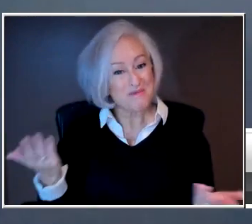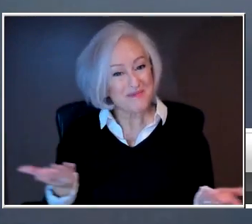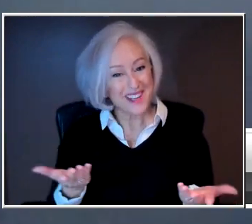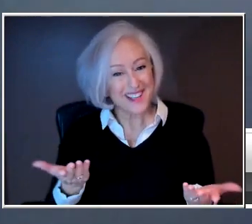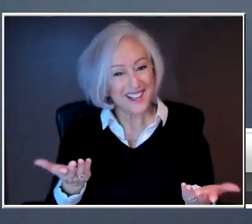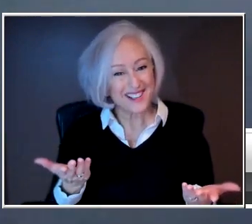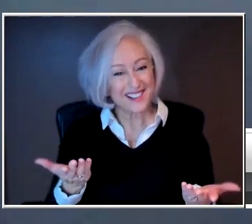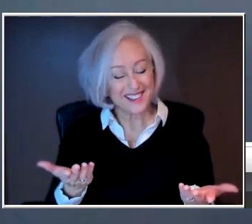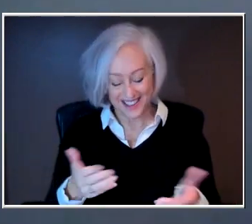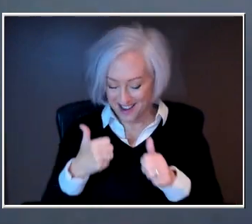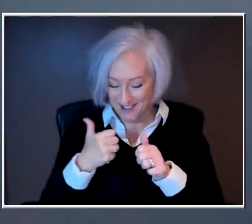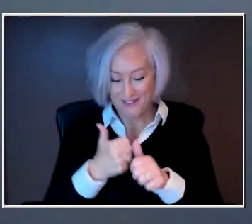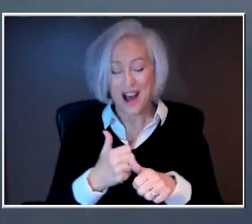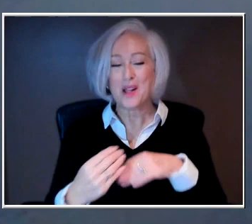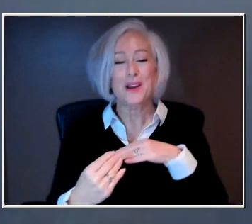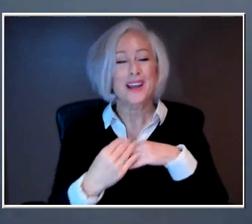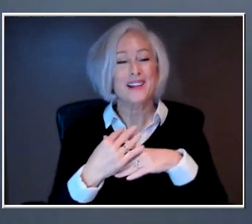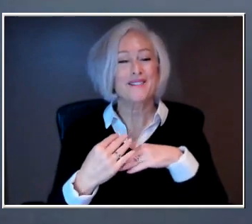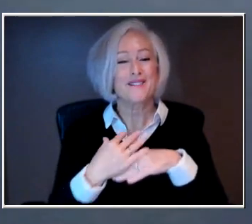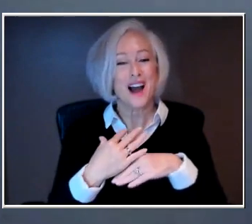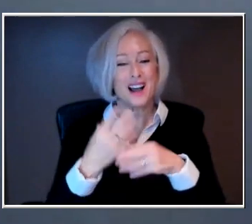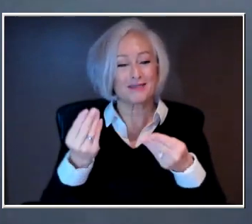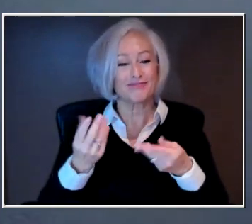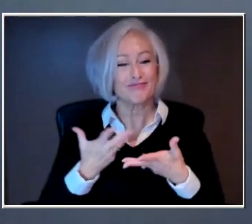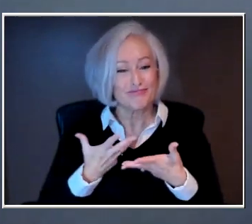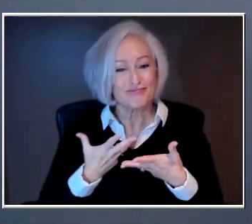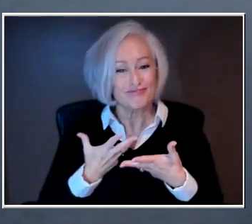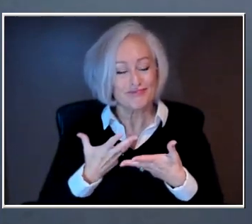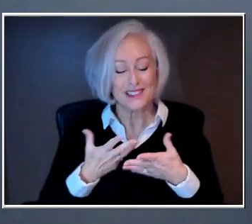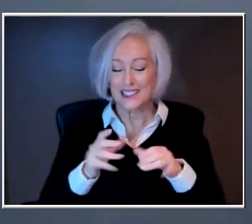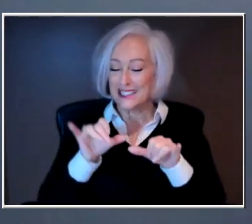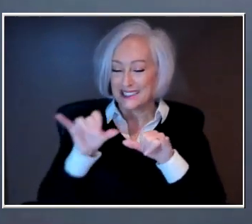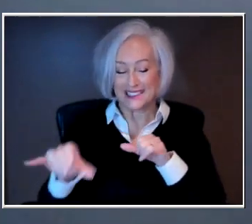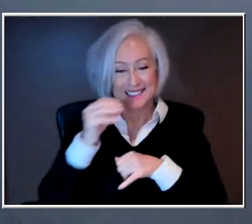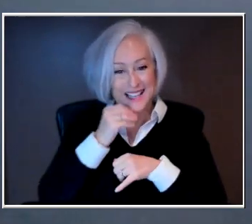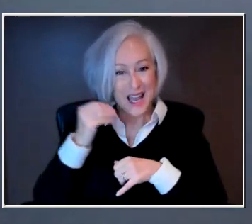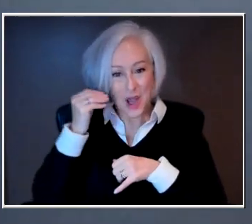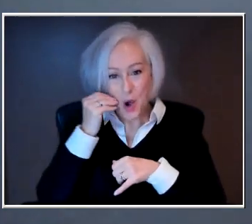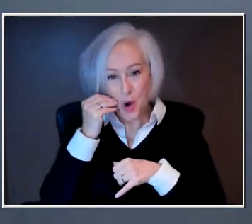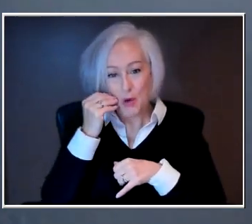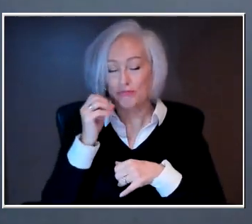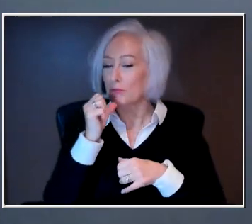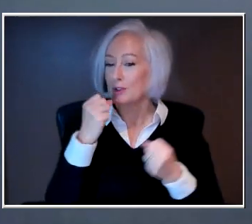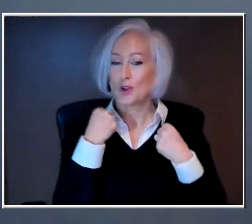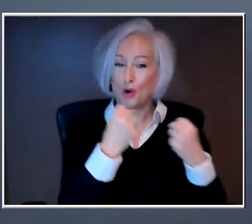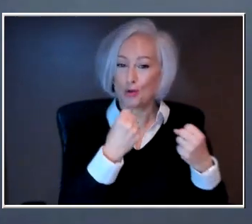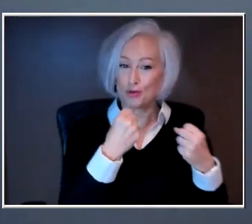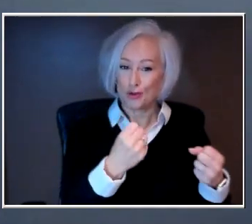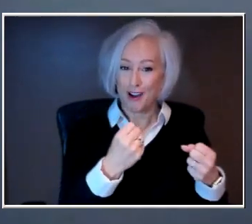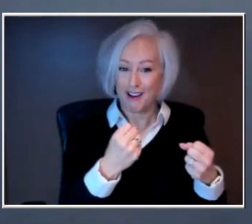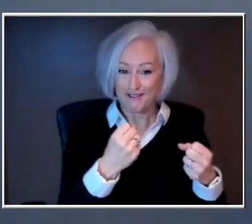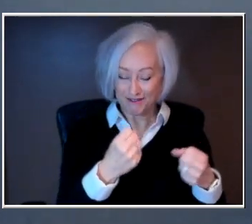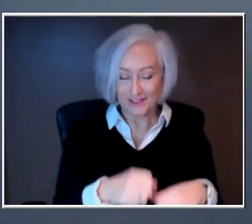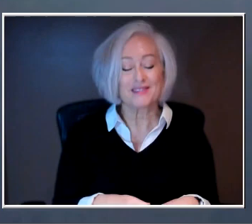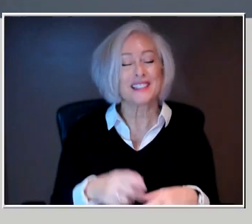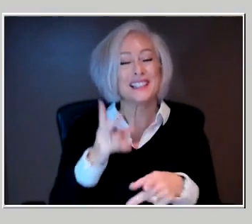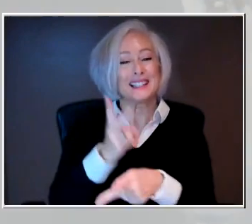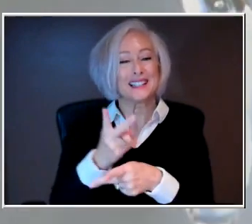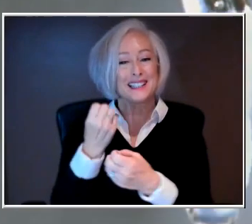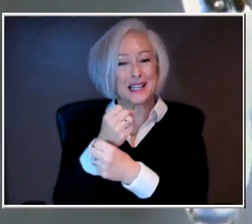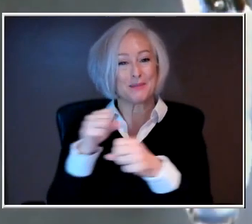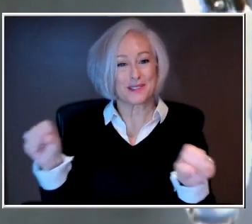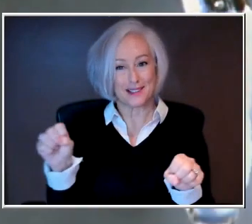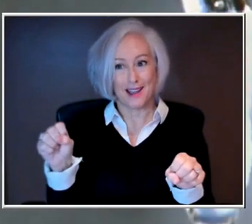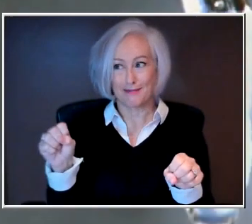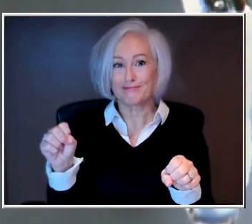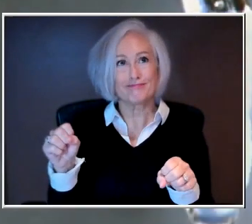following the advice that we always give, and I'm staying home and off the roads where it is safe after weather events that we have seen this past week. The